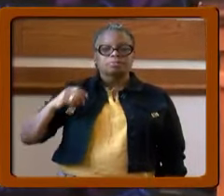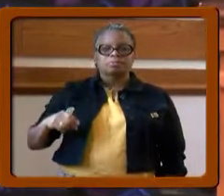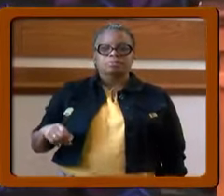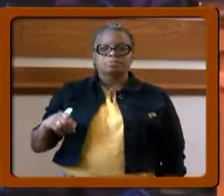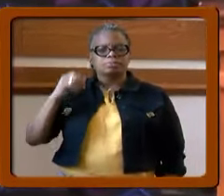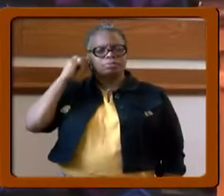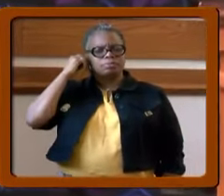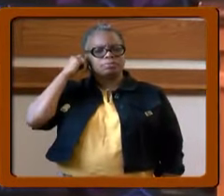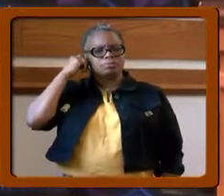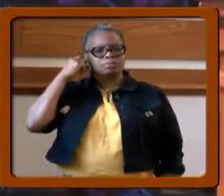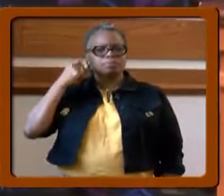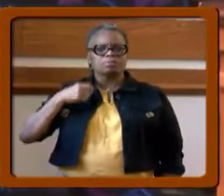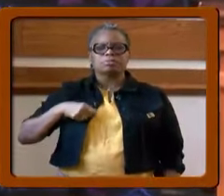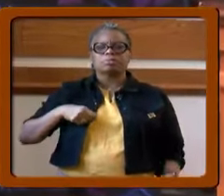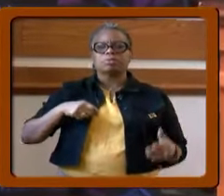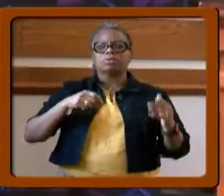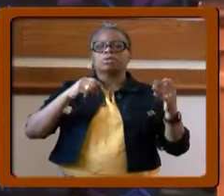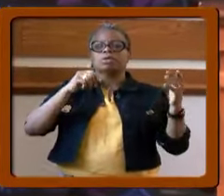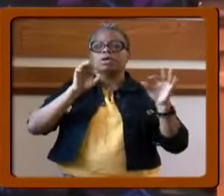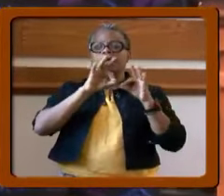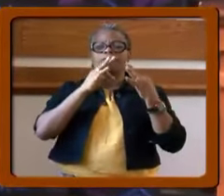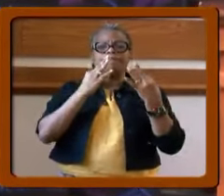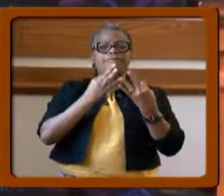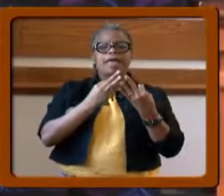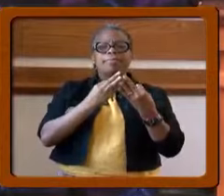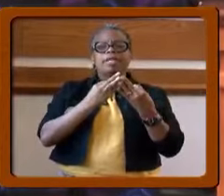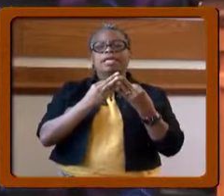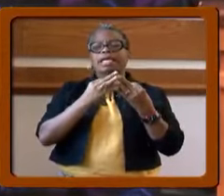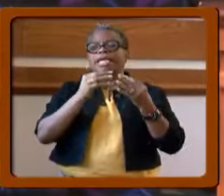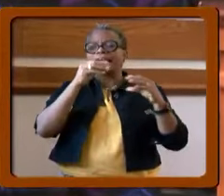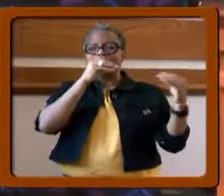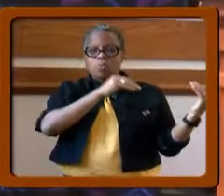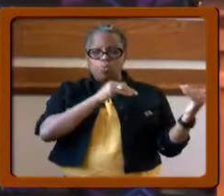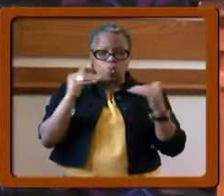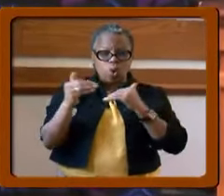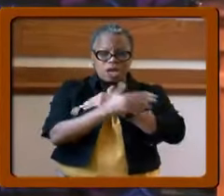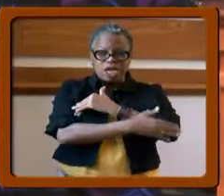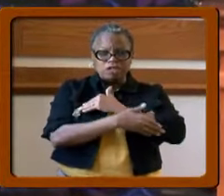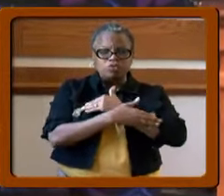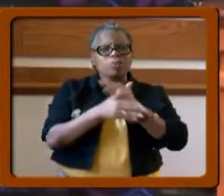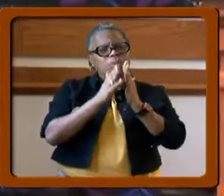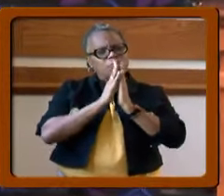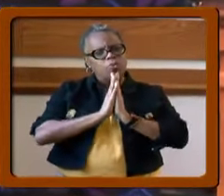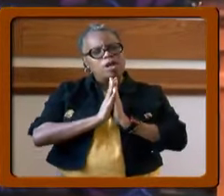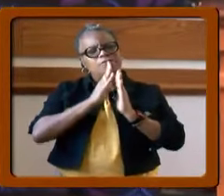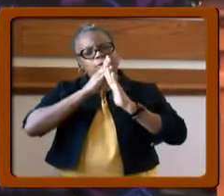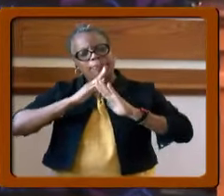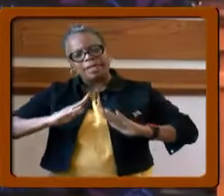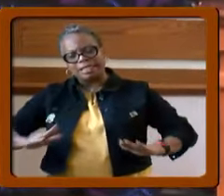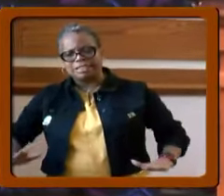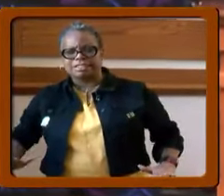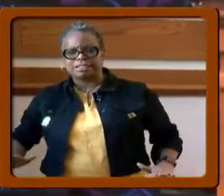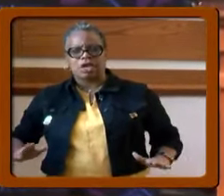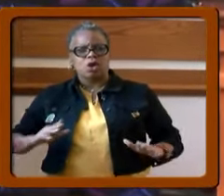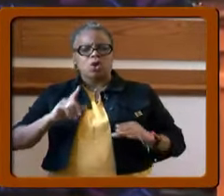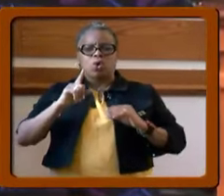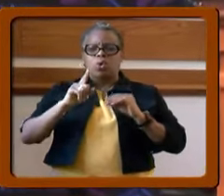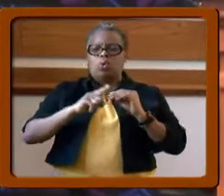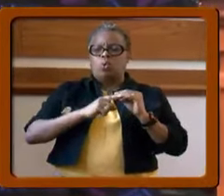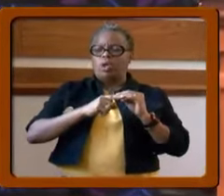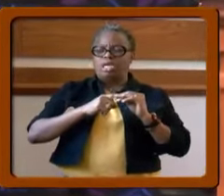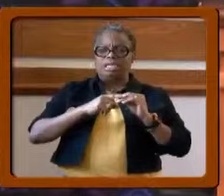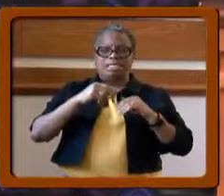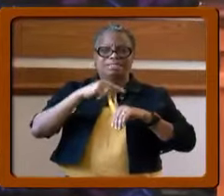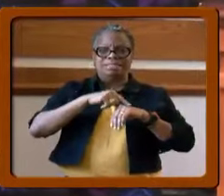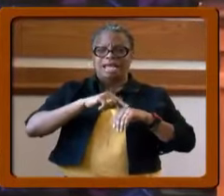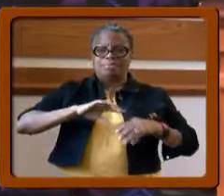We pray for families in war-torn countries. We pray for peace at a time when there are escalating tensions in the